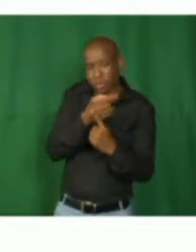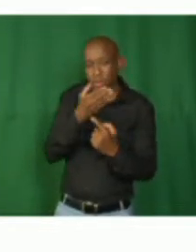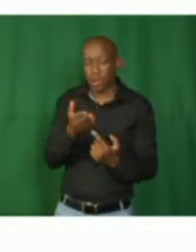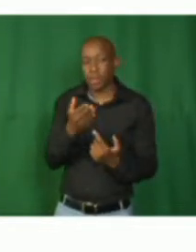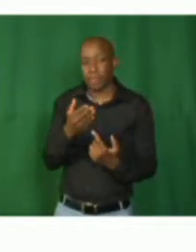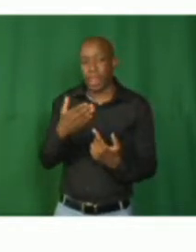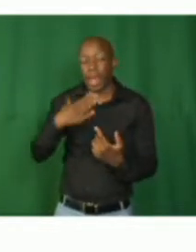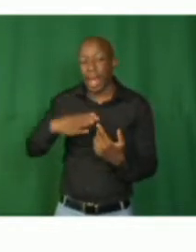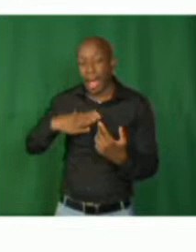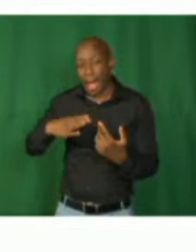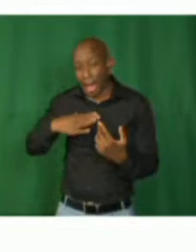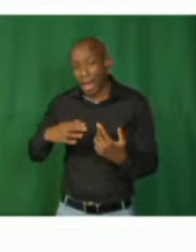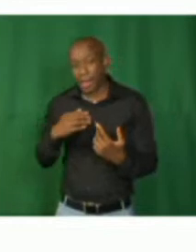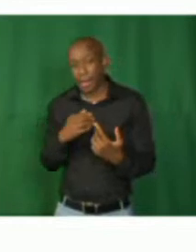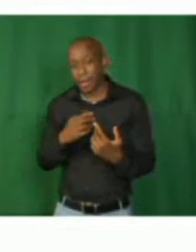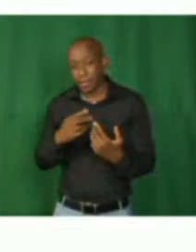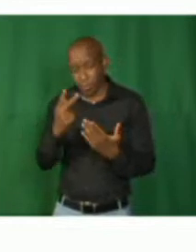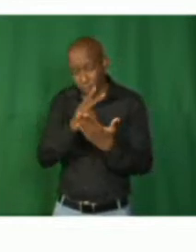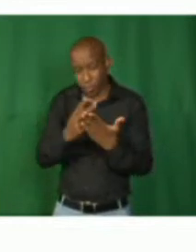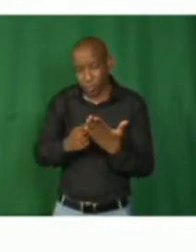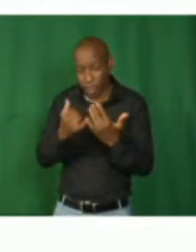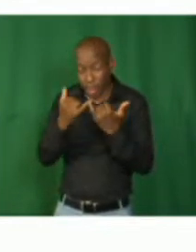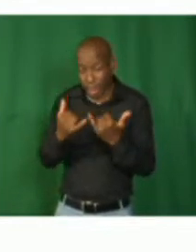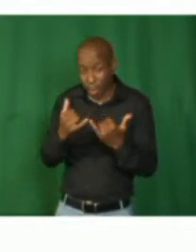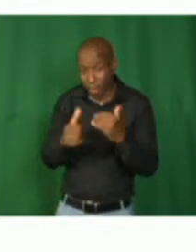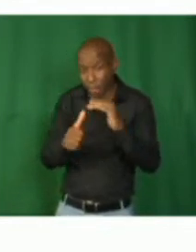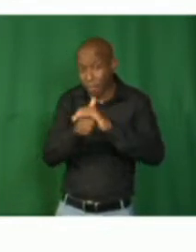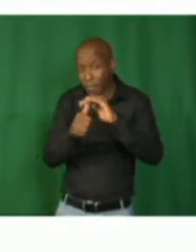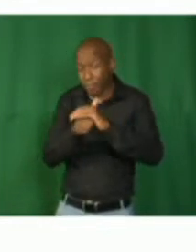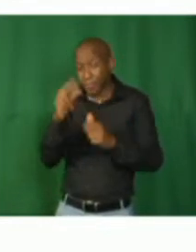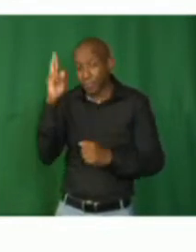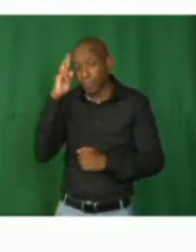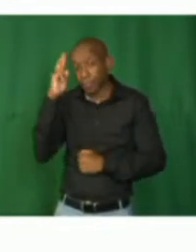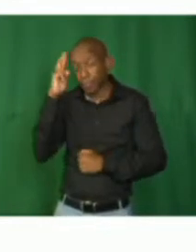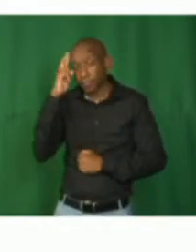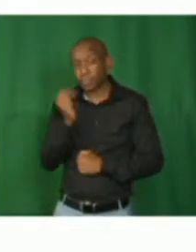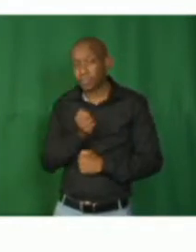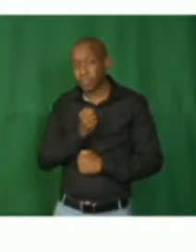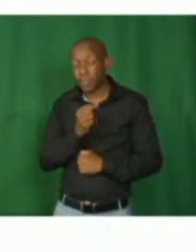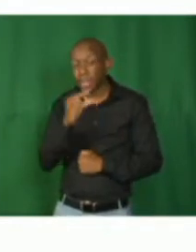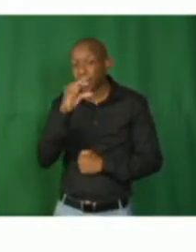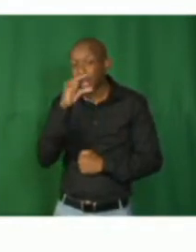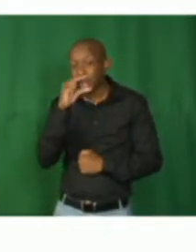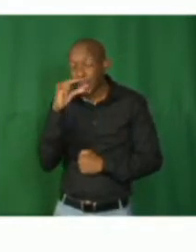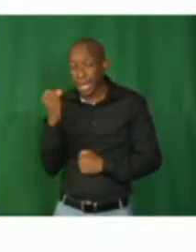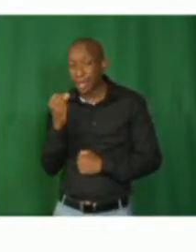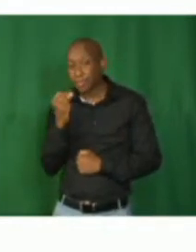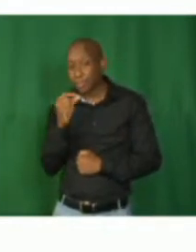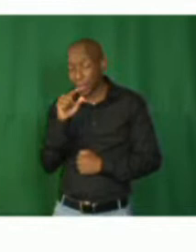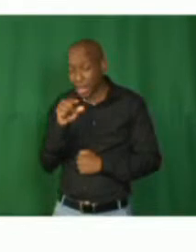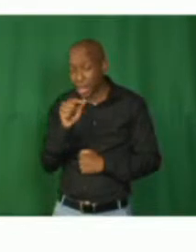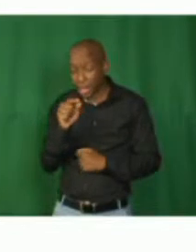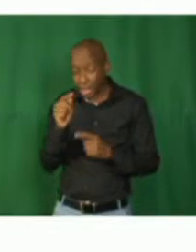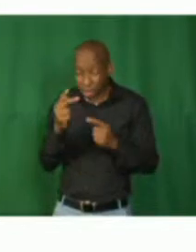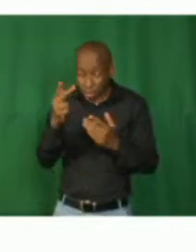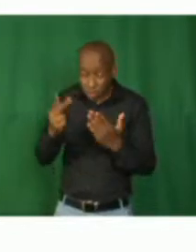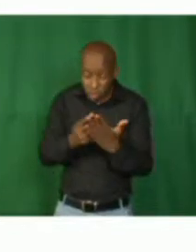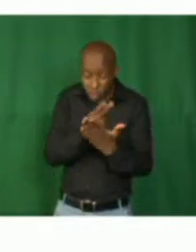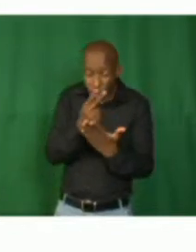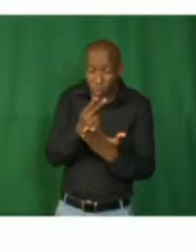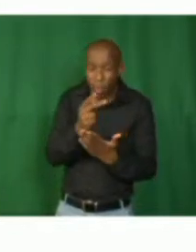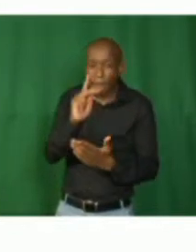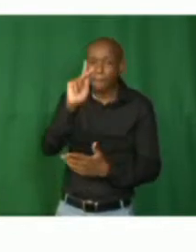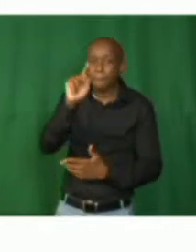the other side of the equation. And then now we also emphasize to the fact that the name of the shape of the quadratic graph is now what?